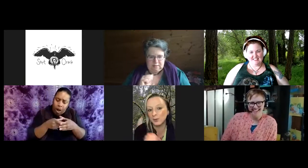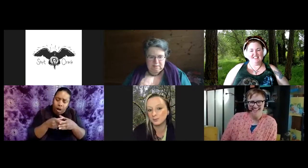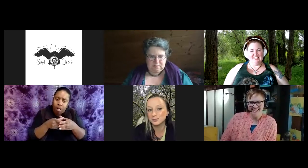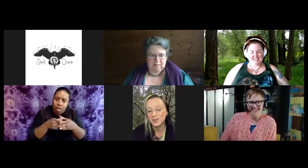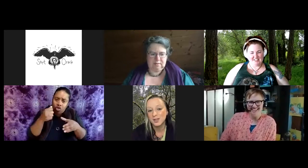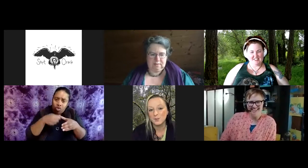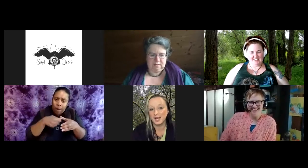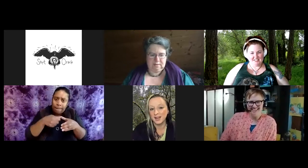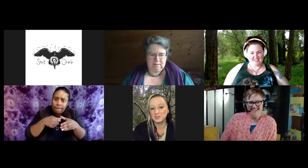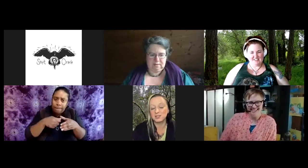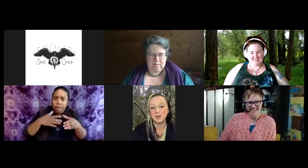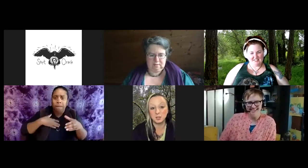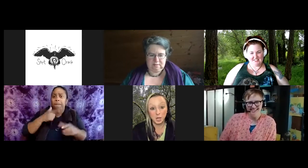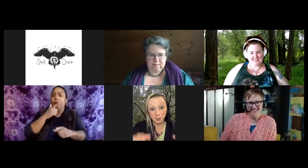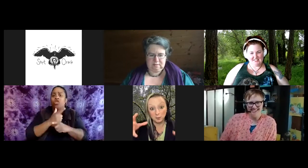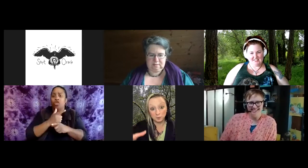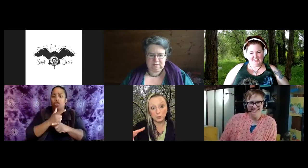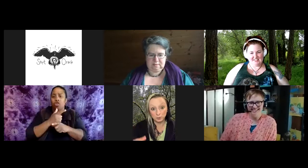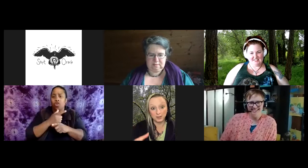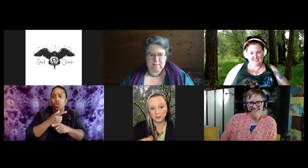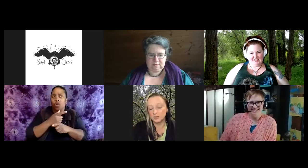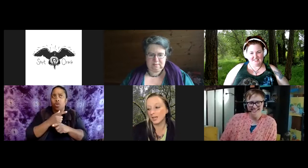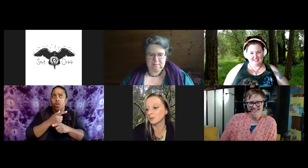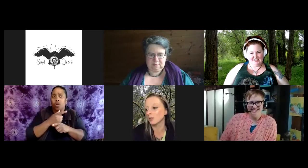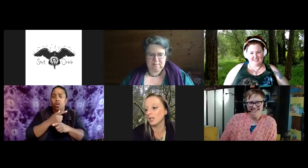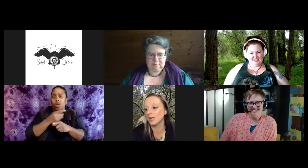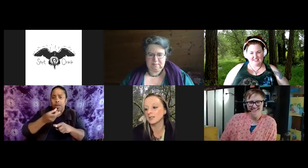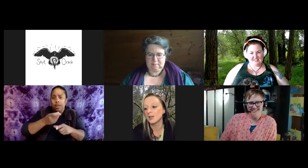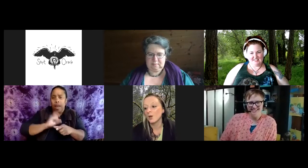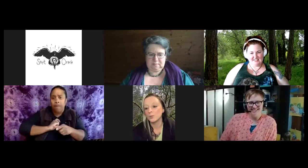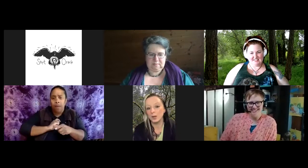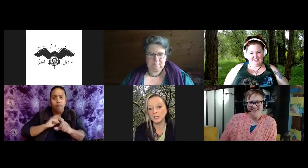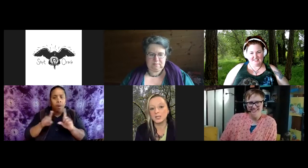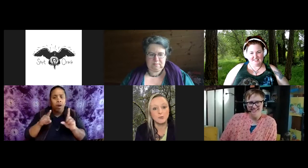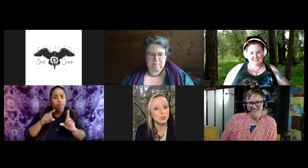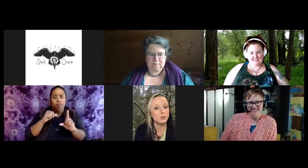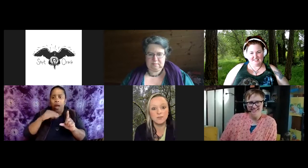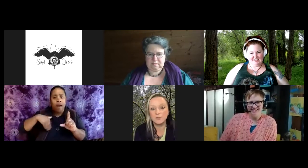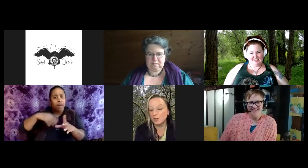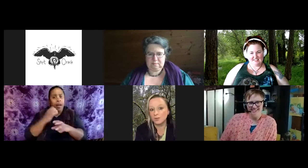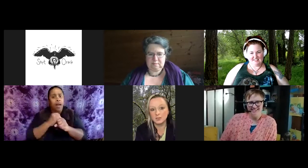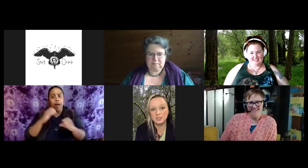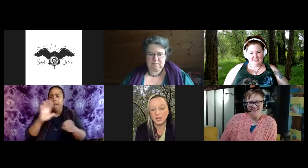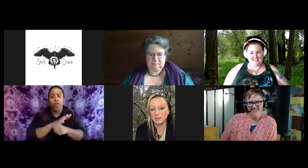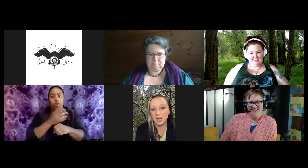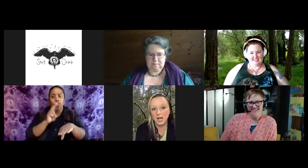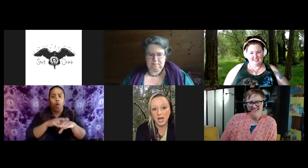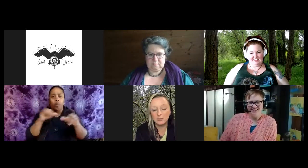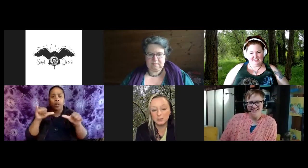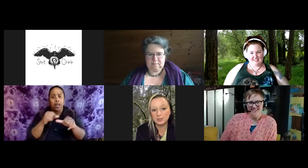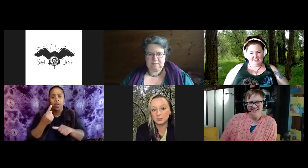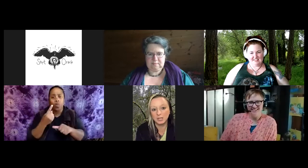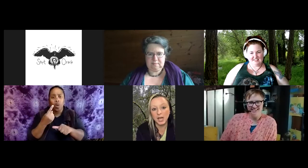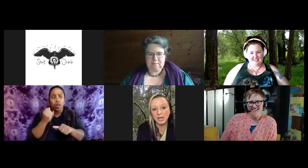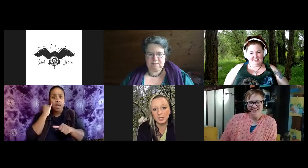gave me, but I actually haven't gotten a full regular size one yet. But if you give me one of those things, I